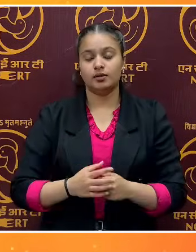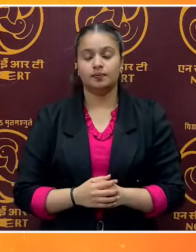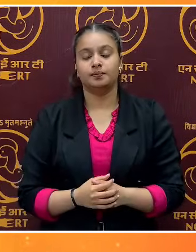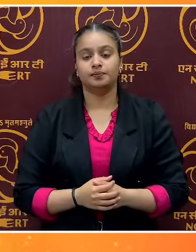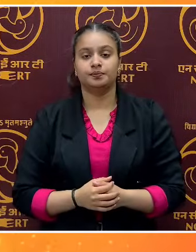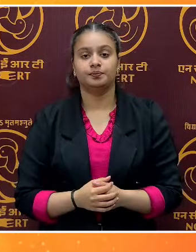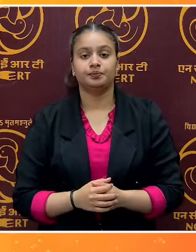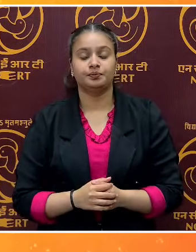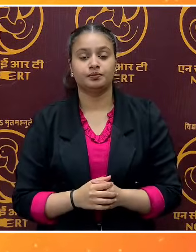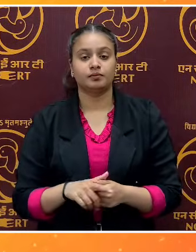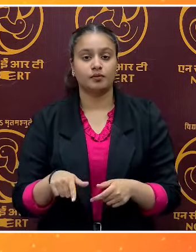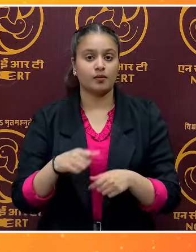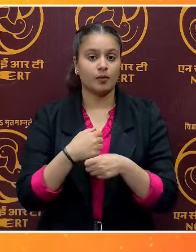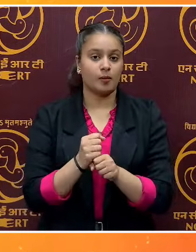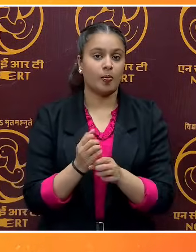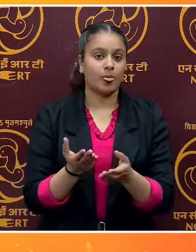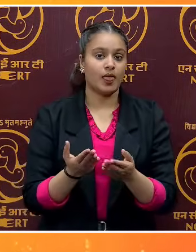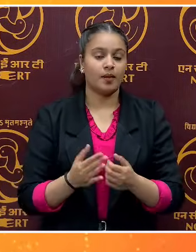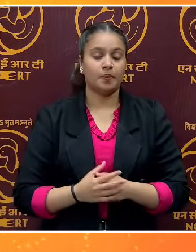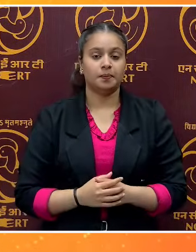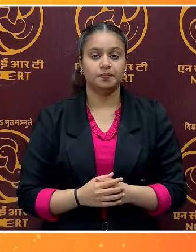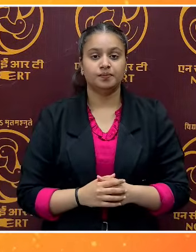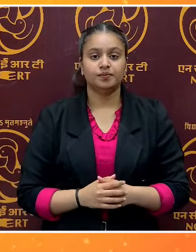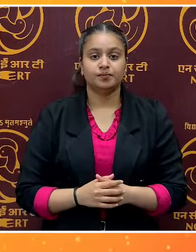So, let me make this